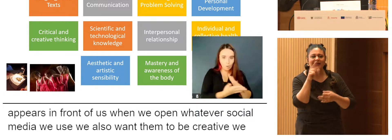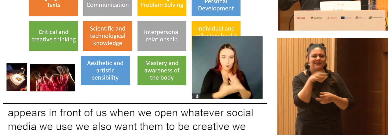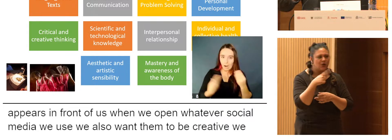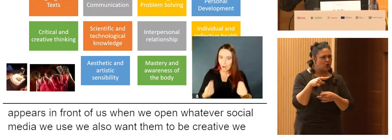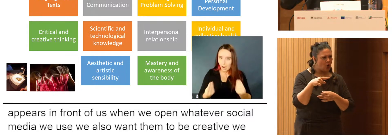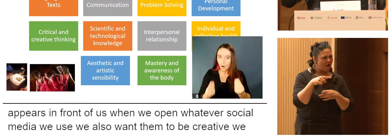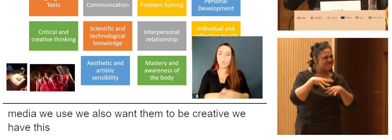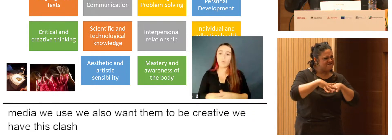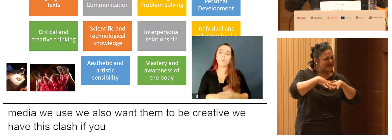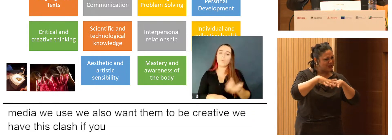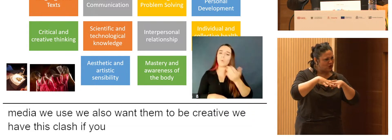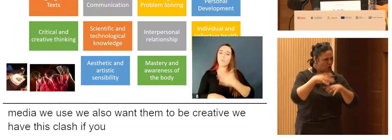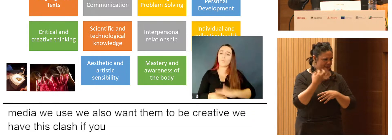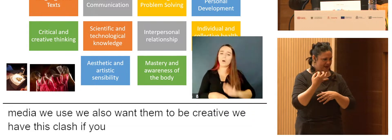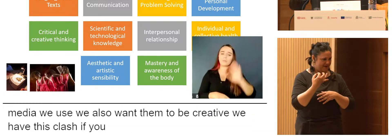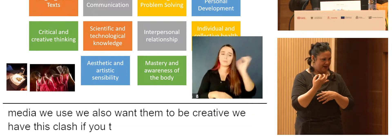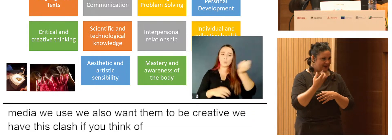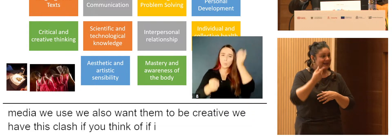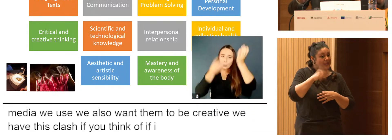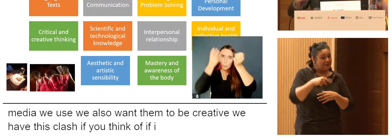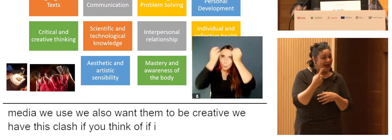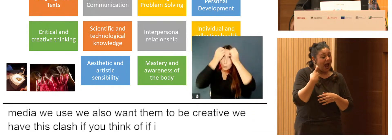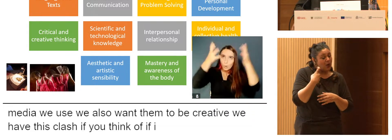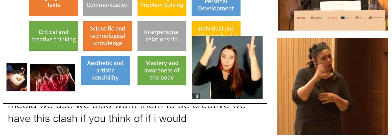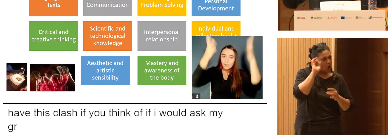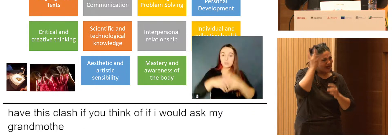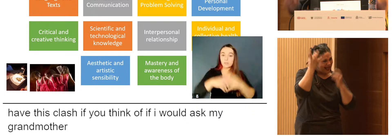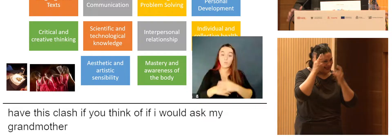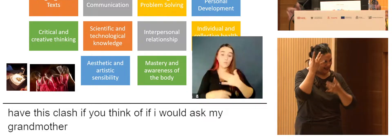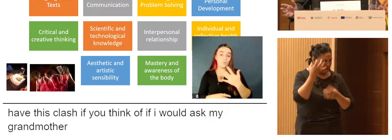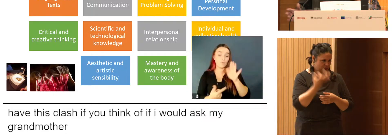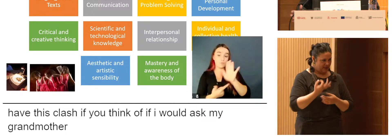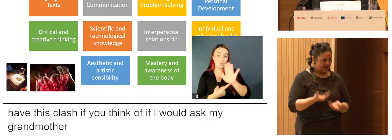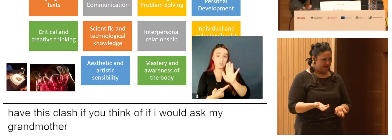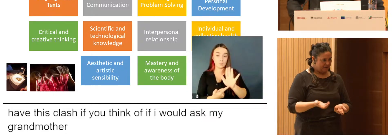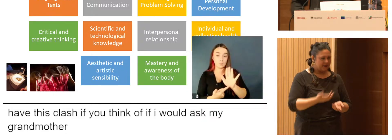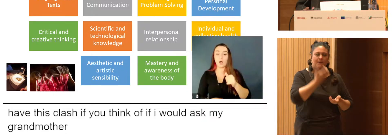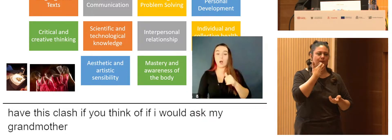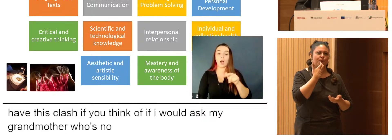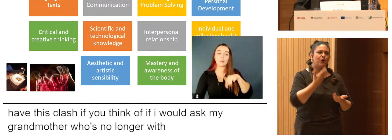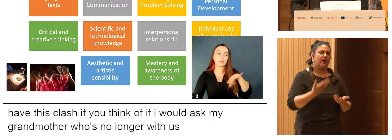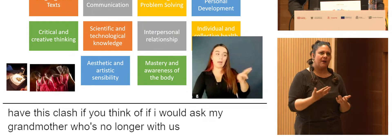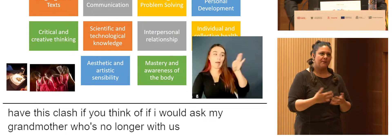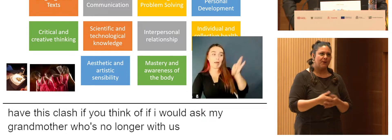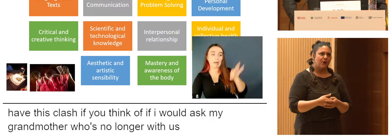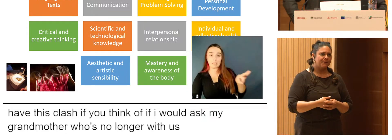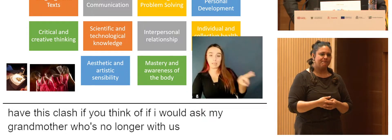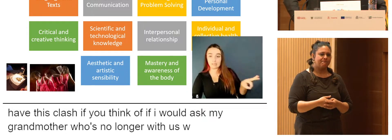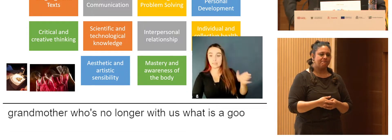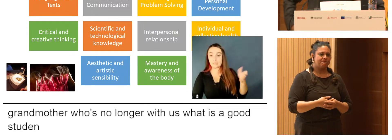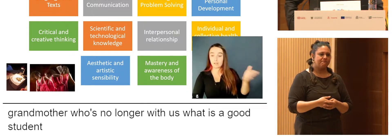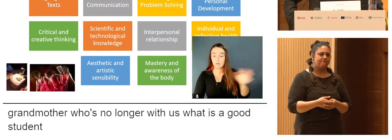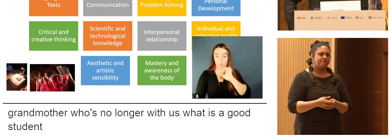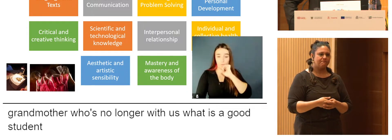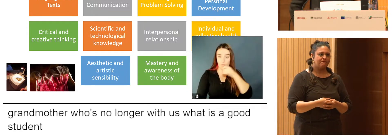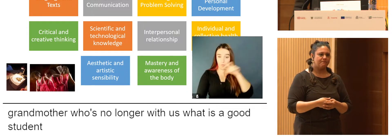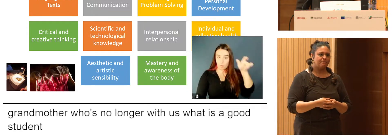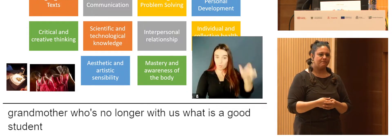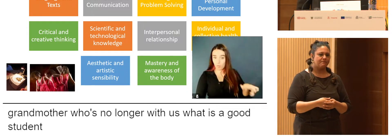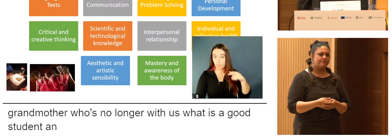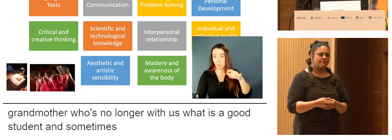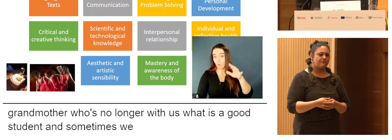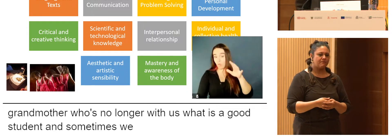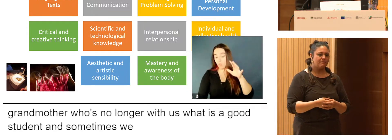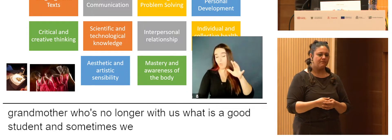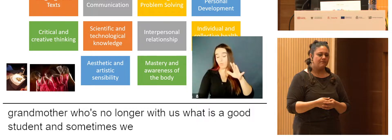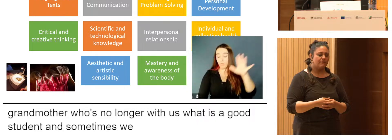If you think of, if I would ask my grandmother, who's no longer with us, what is a good student? And sometimes we ask